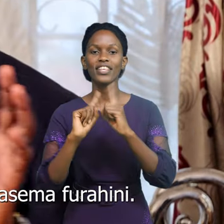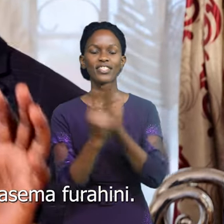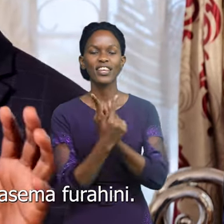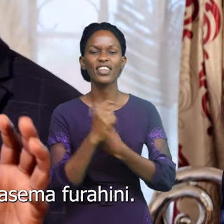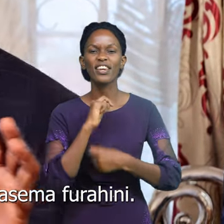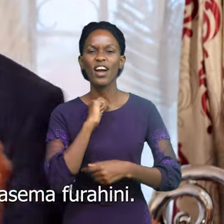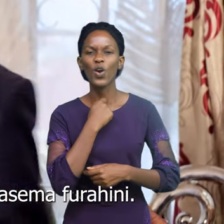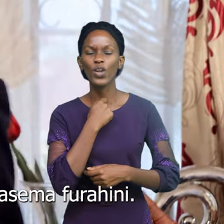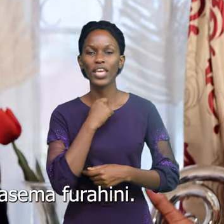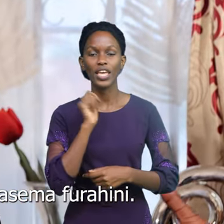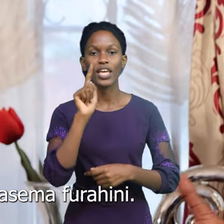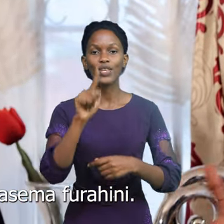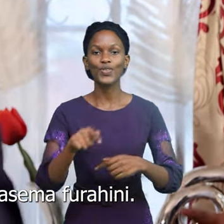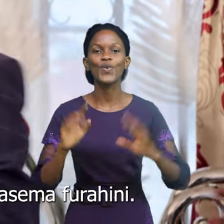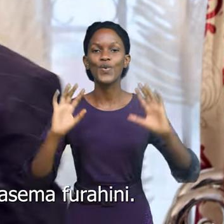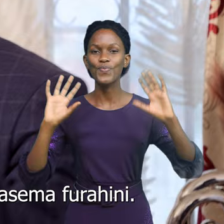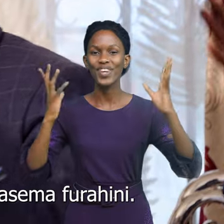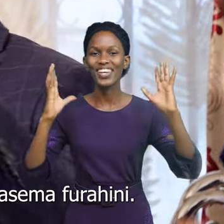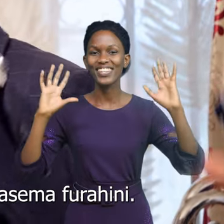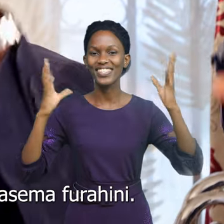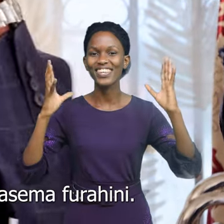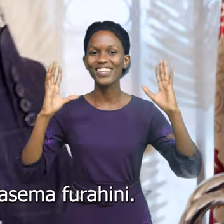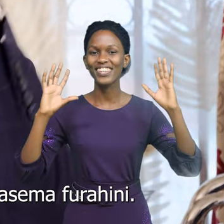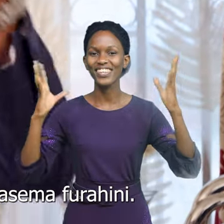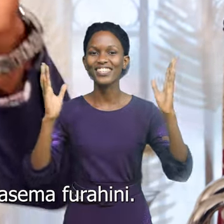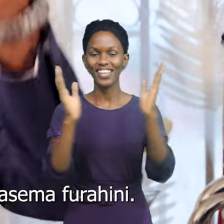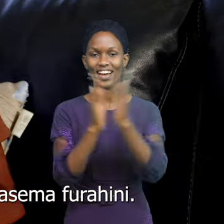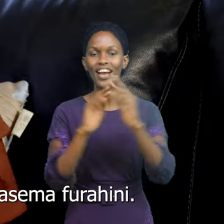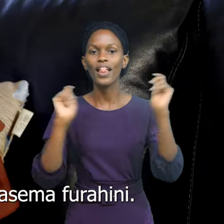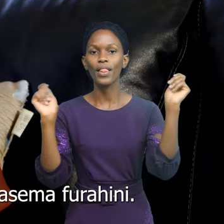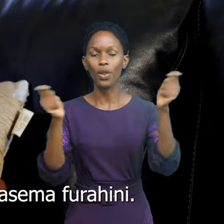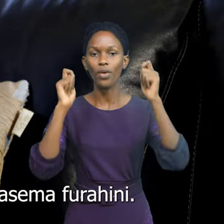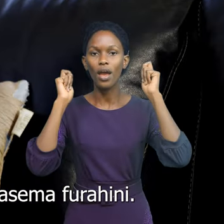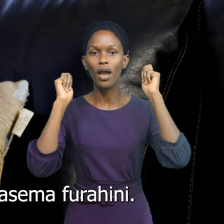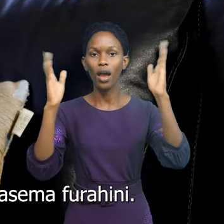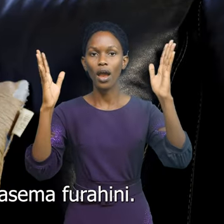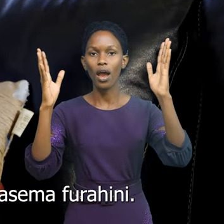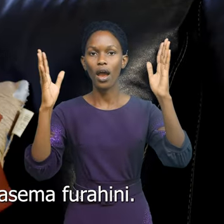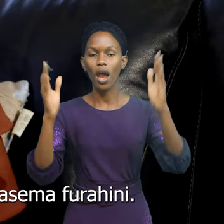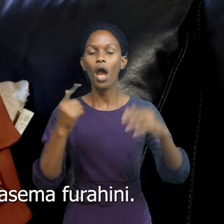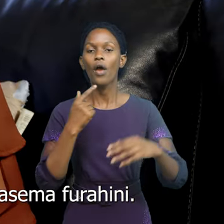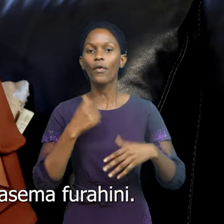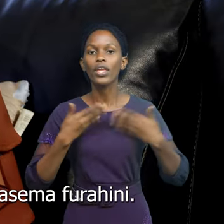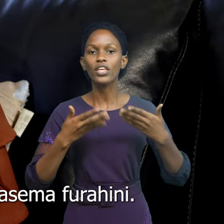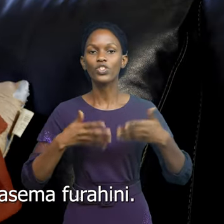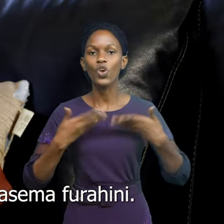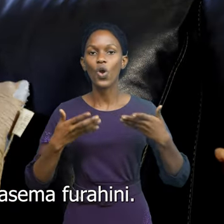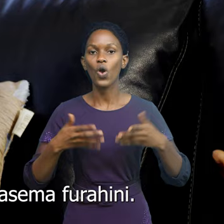still, he is turning agony to praises. Hallelujah, so